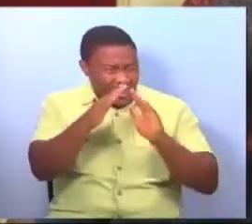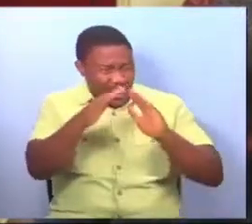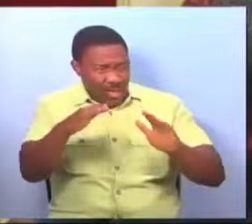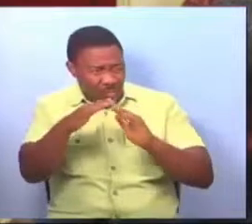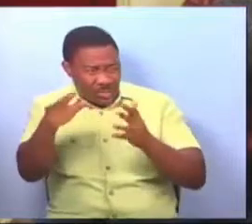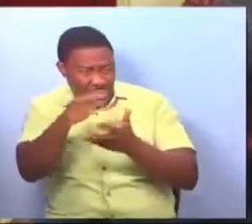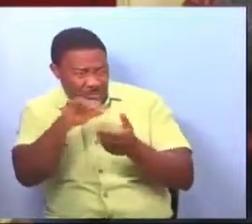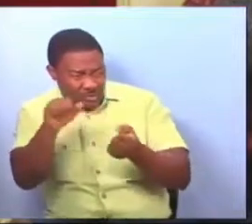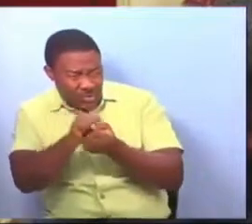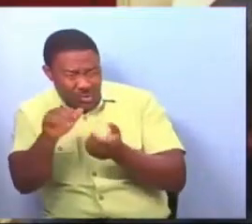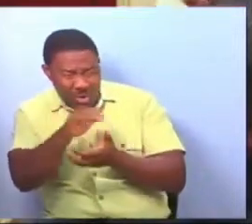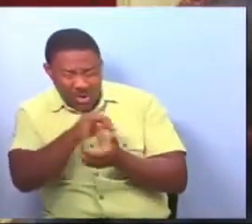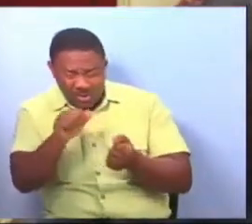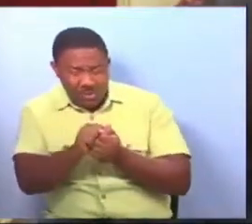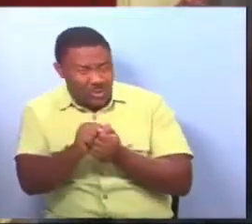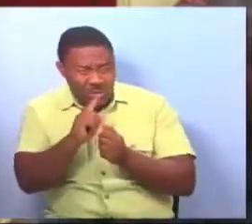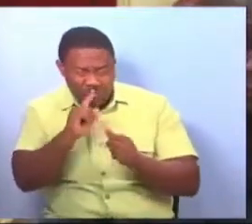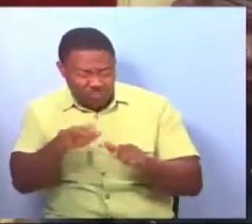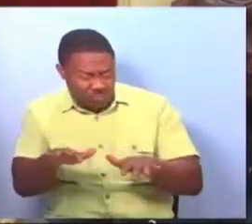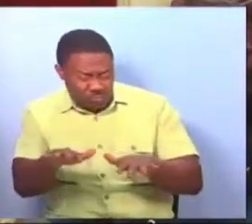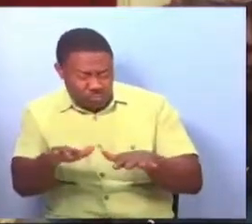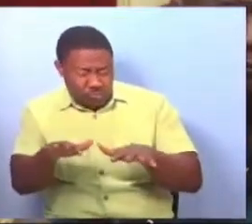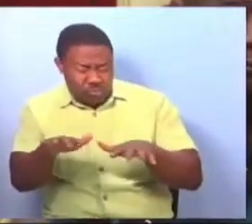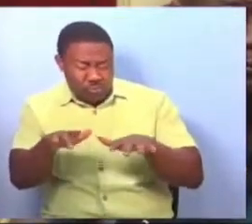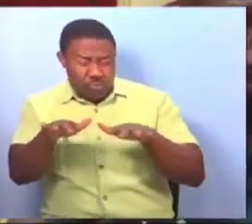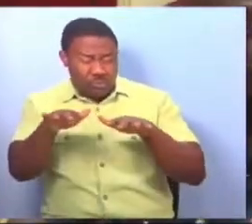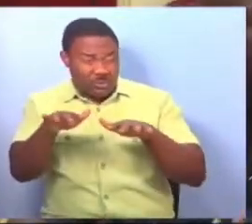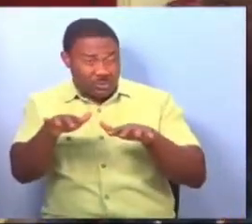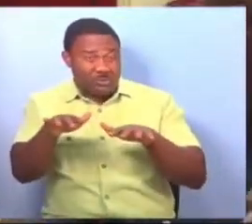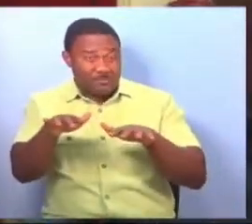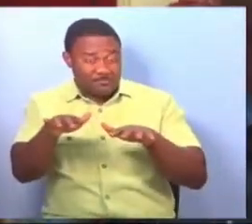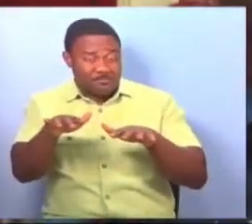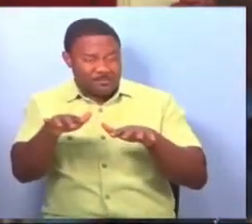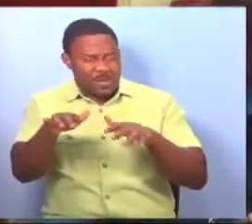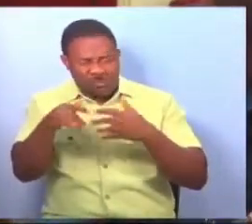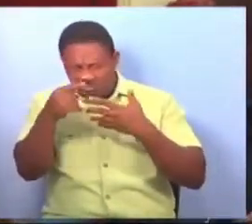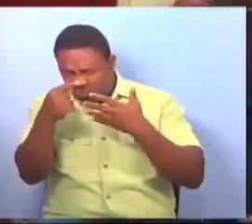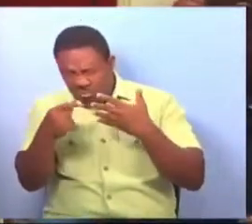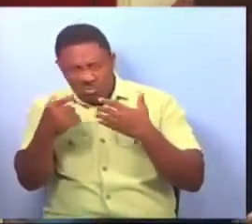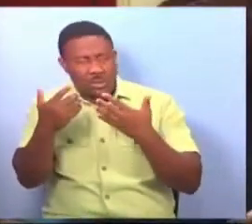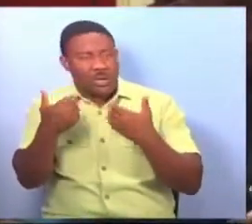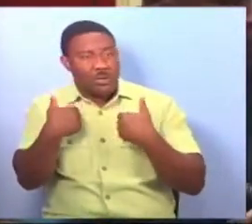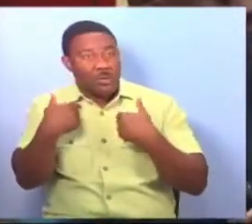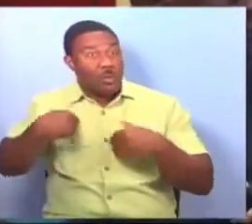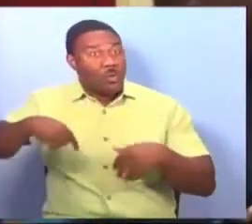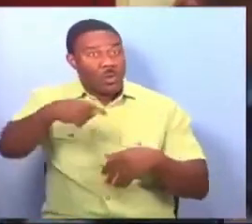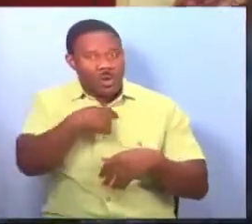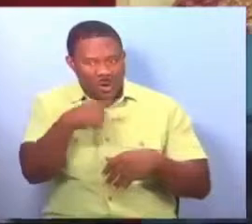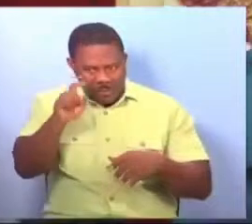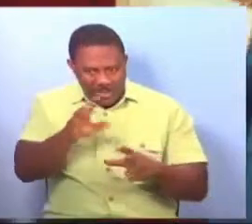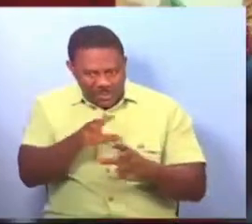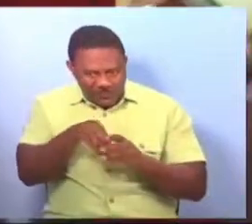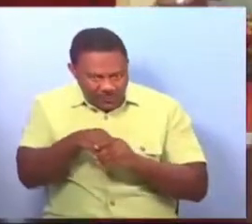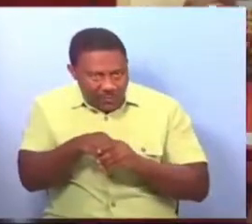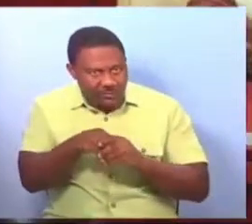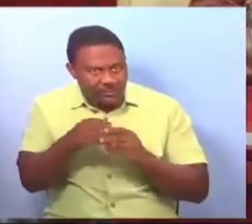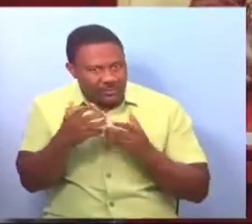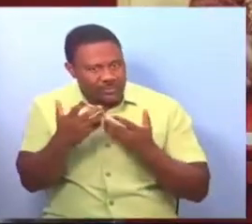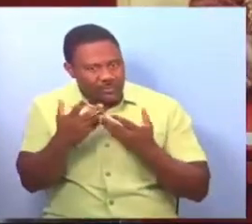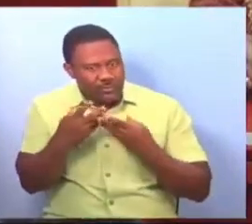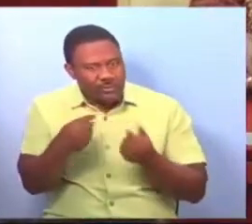and many sectors that we can talk about. So we need collective action to